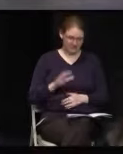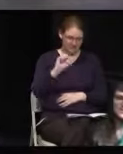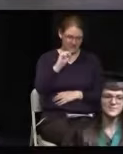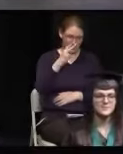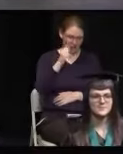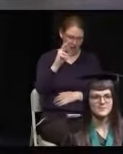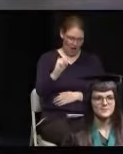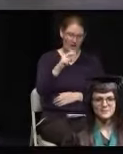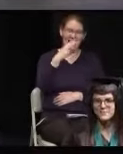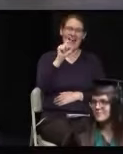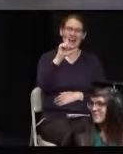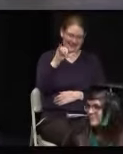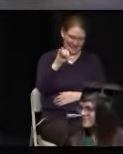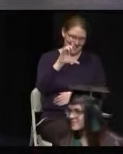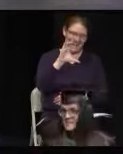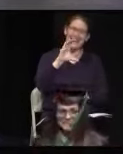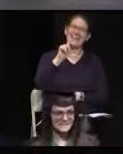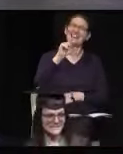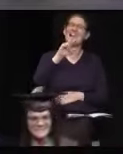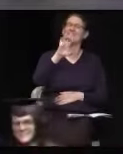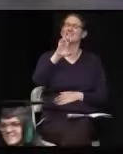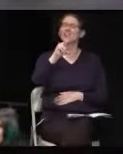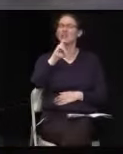Sharon Haley Clevenger, cum laude.